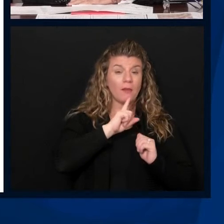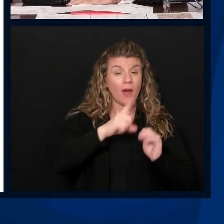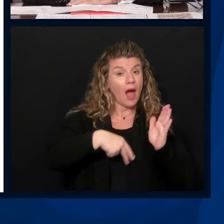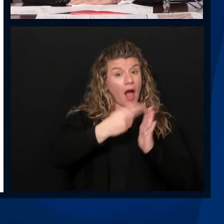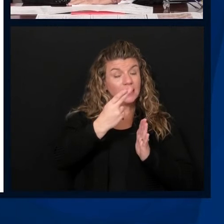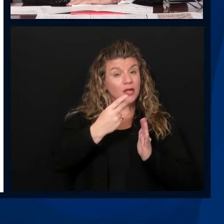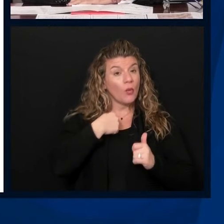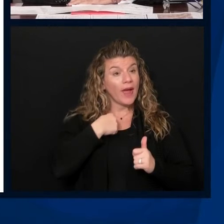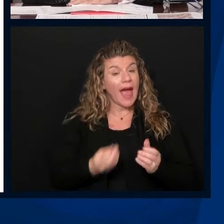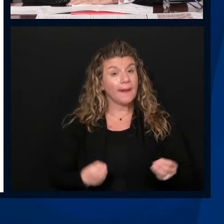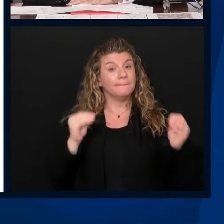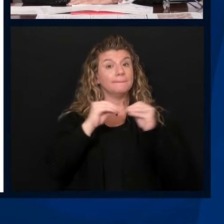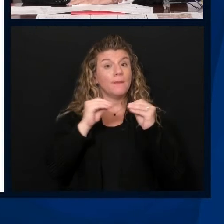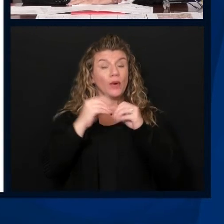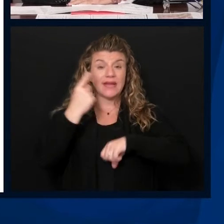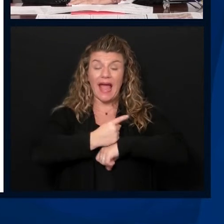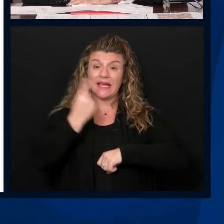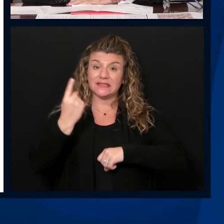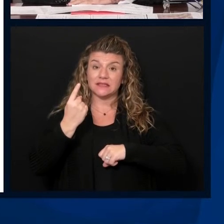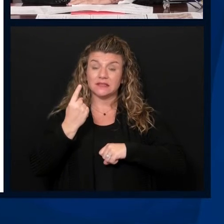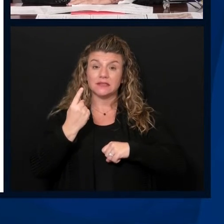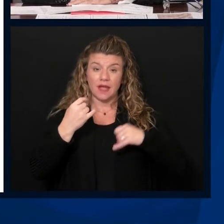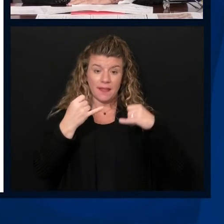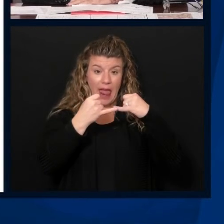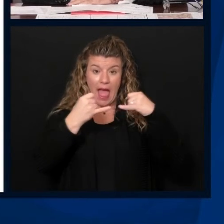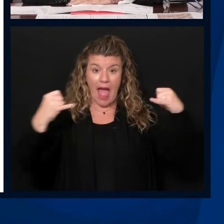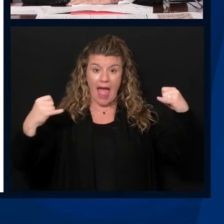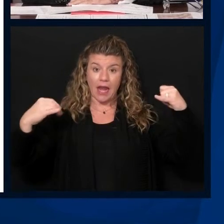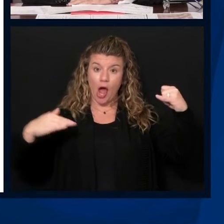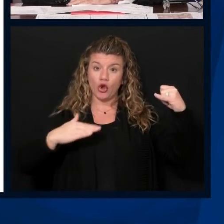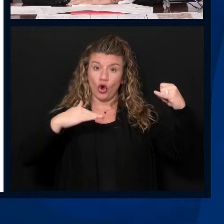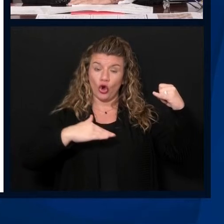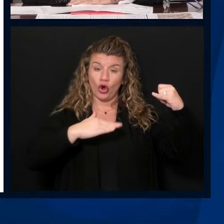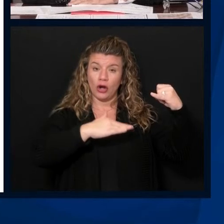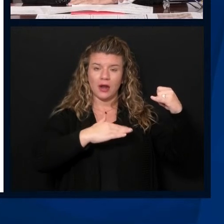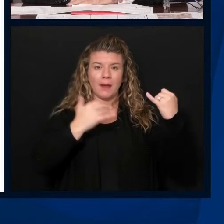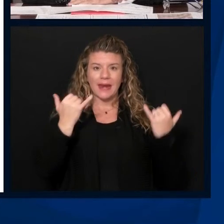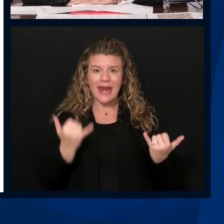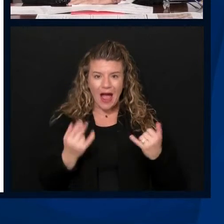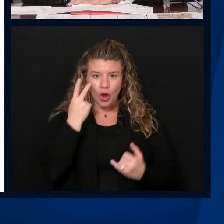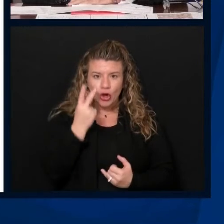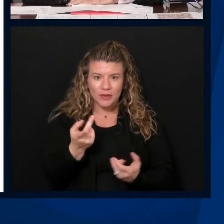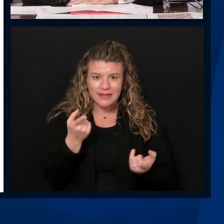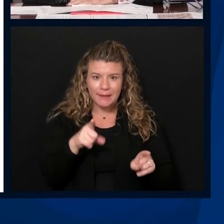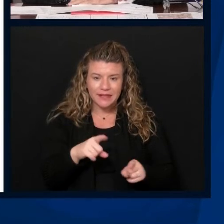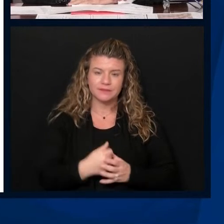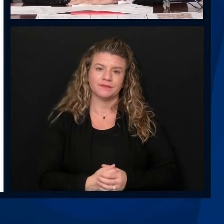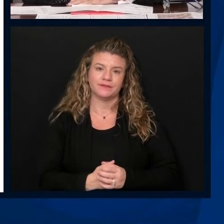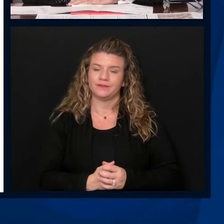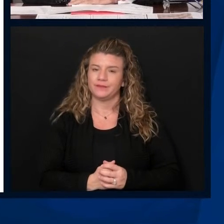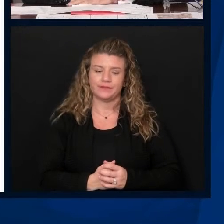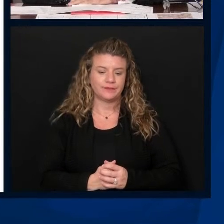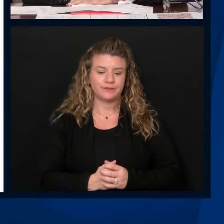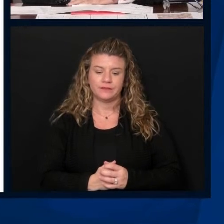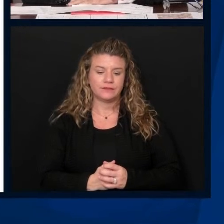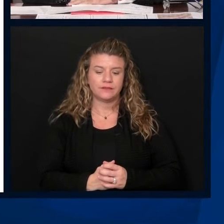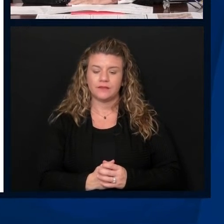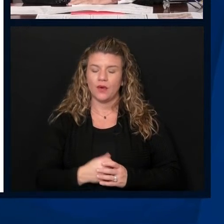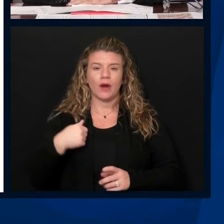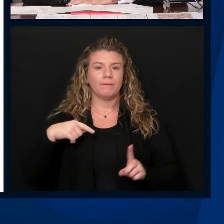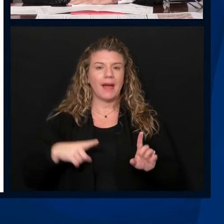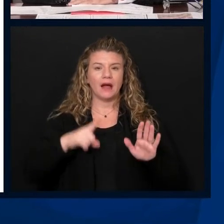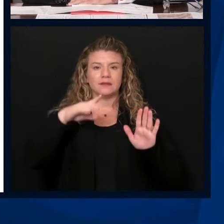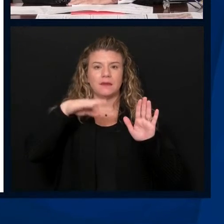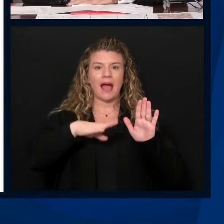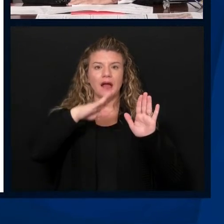days under that dotted line than over. Now look what's happening. We're just bouncing and